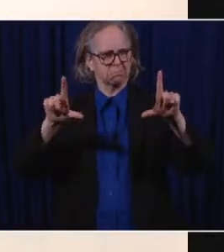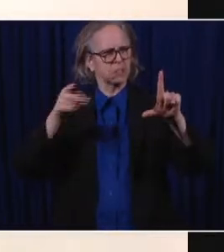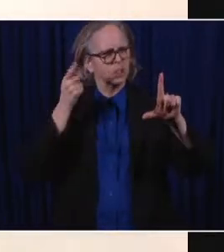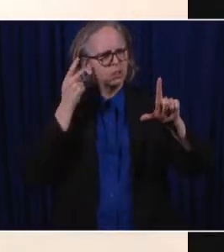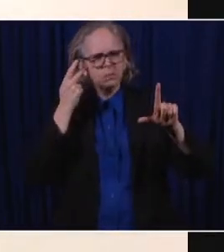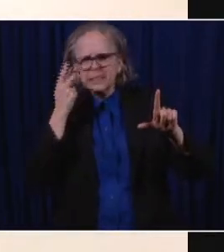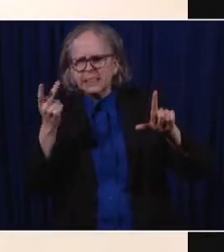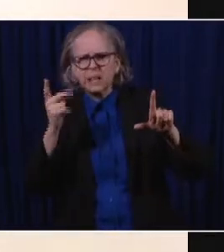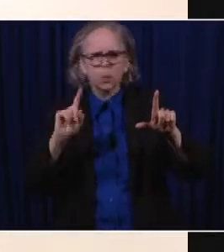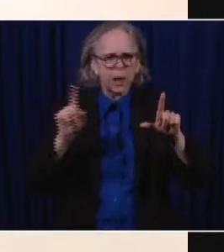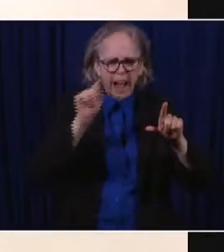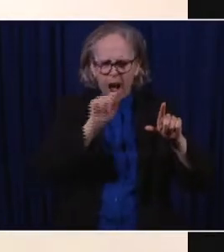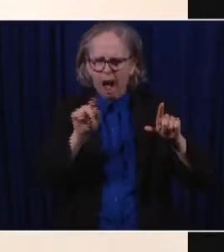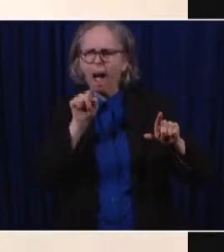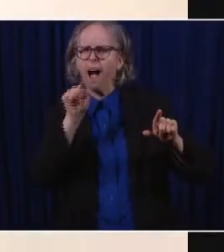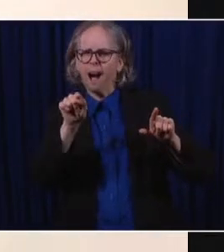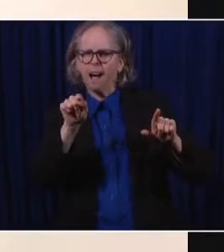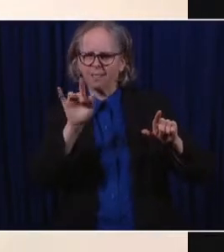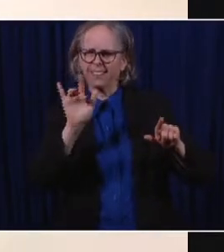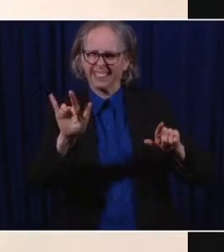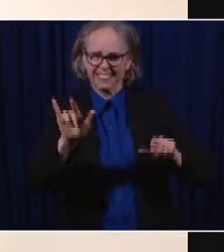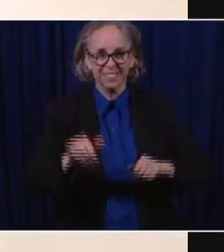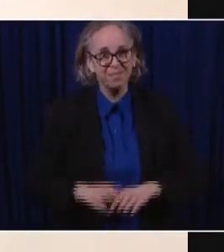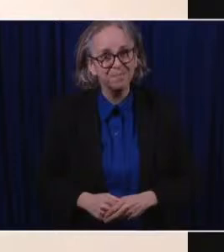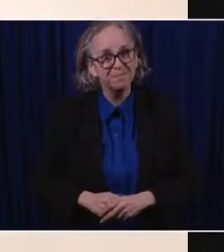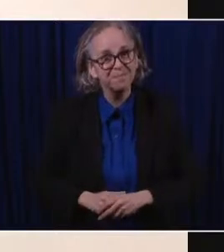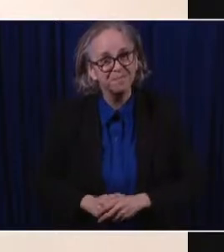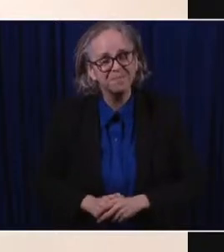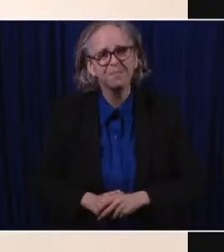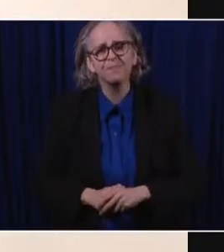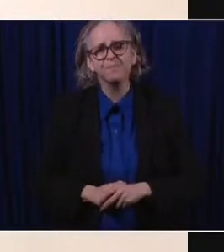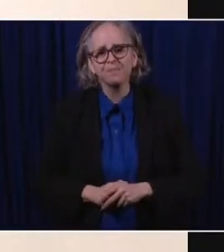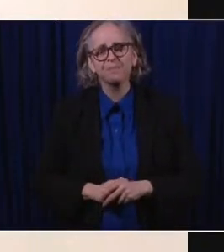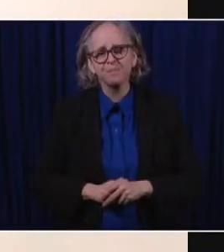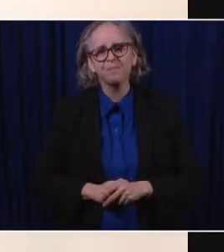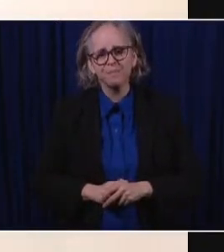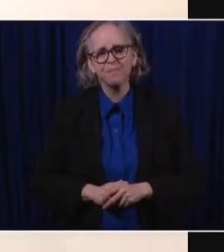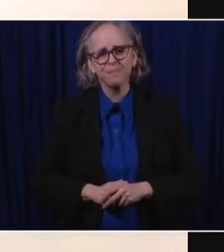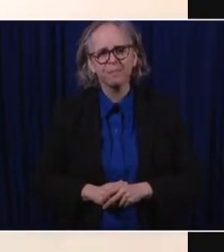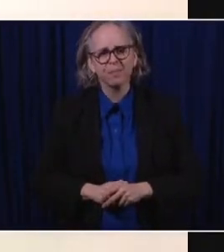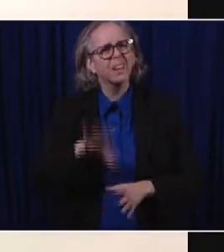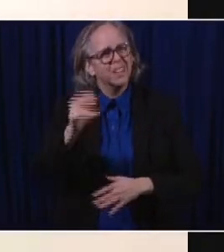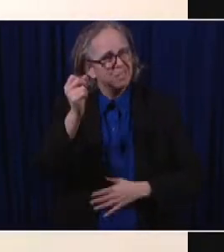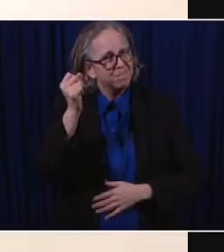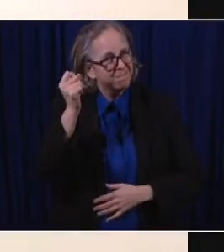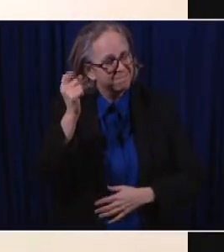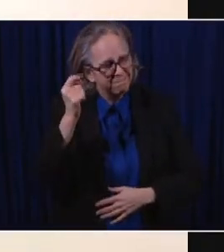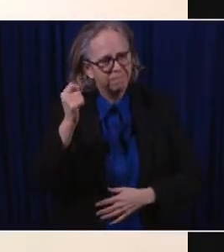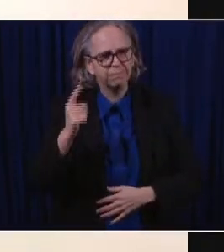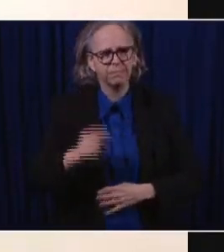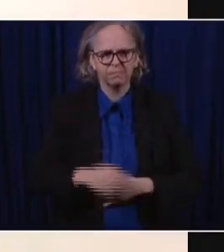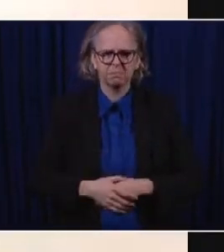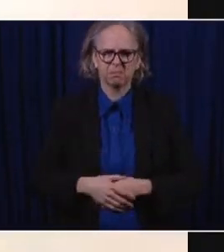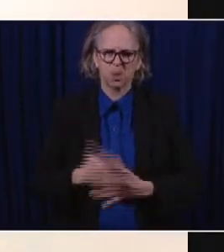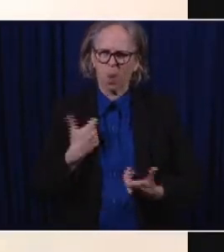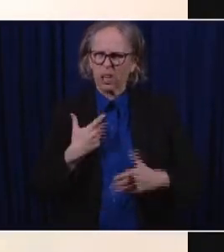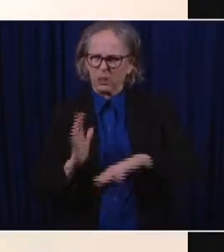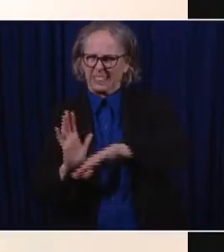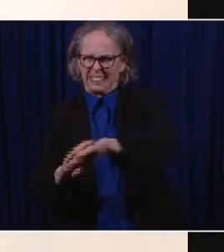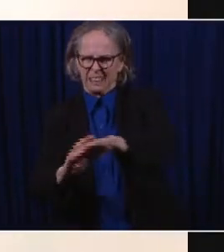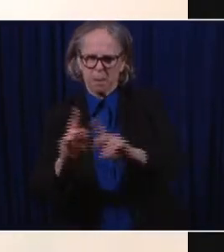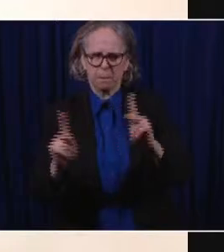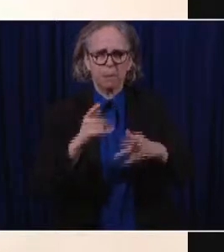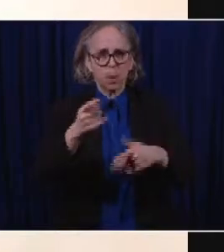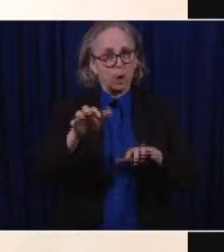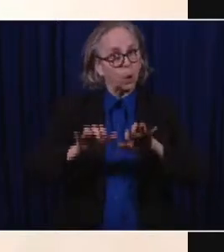once one of the things we're talking to patients about is once you get on and check it out, it could show